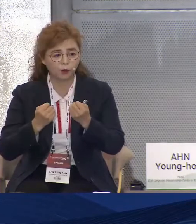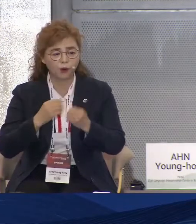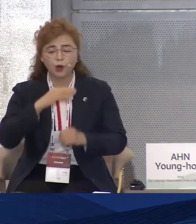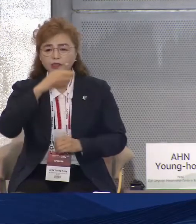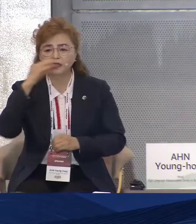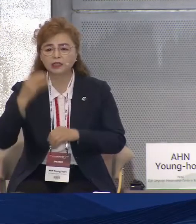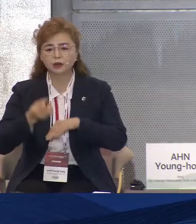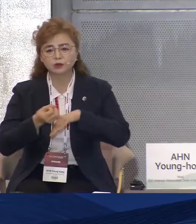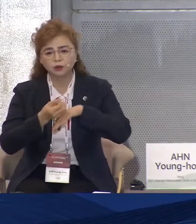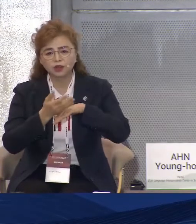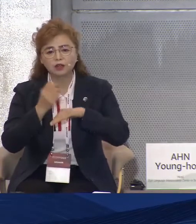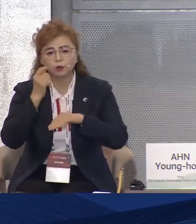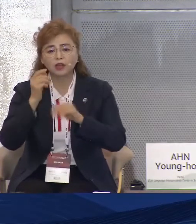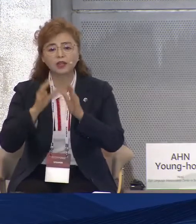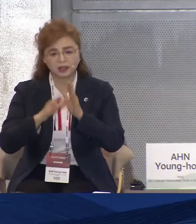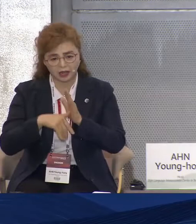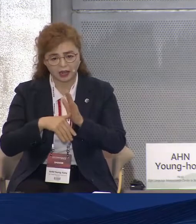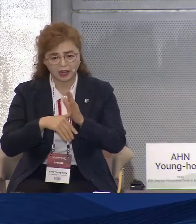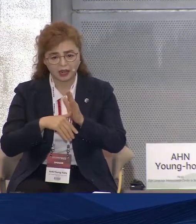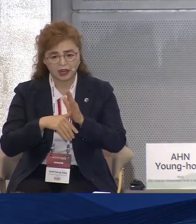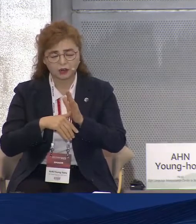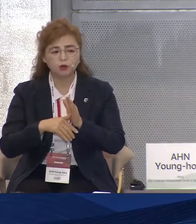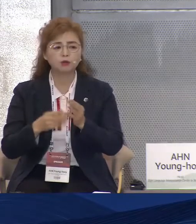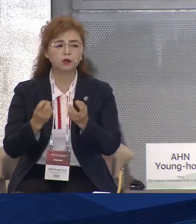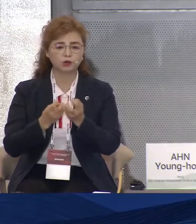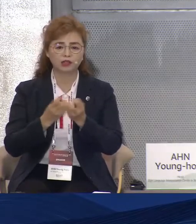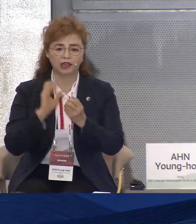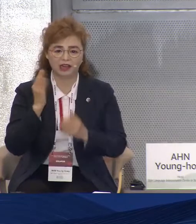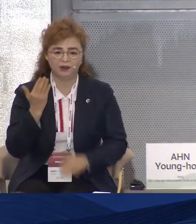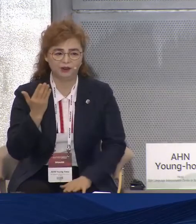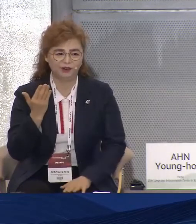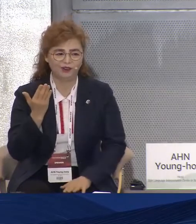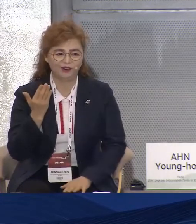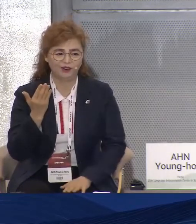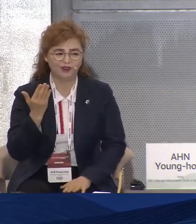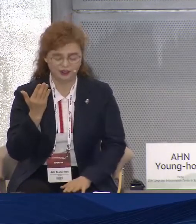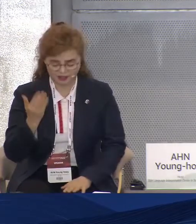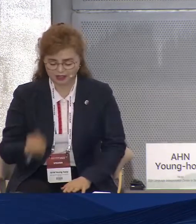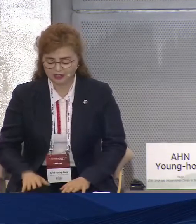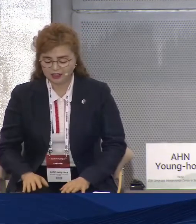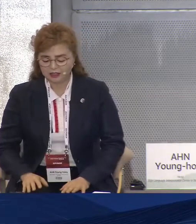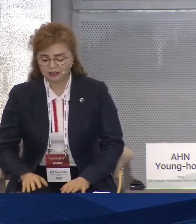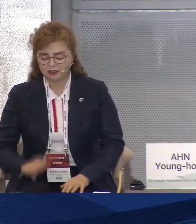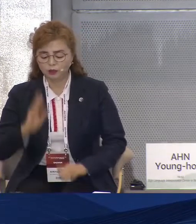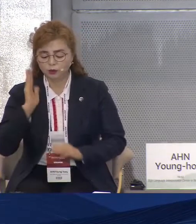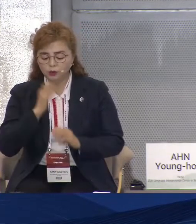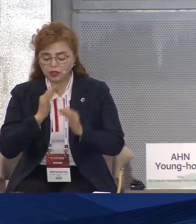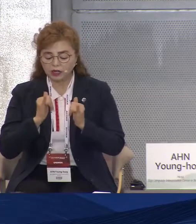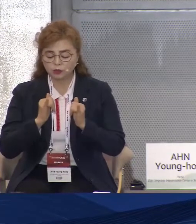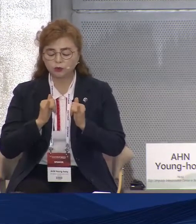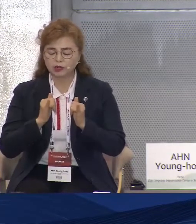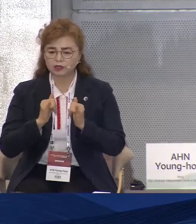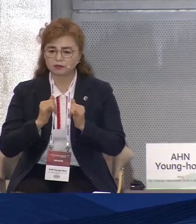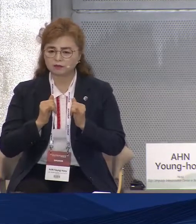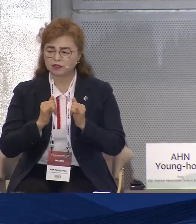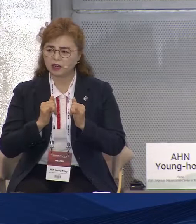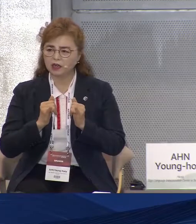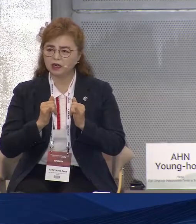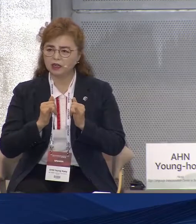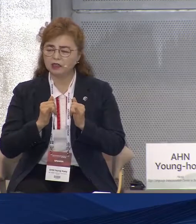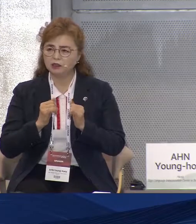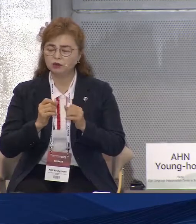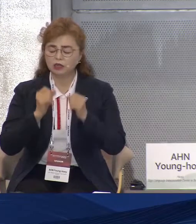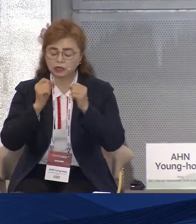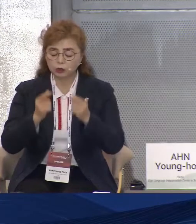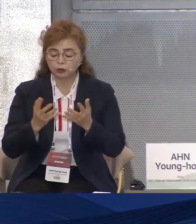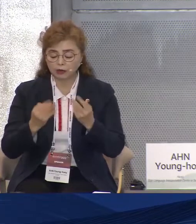in the background, the culture, because we need, and that is the reason we need